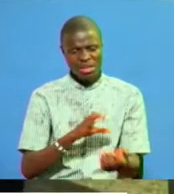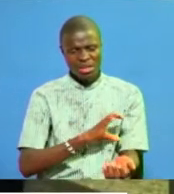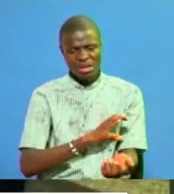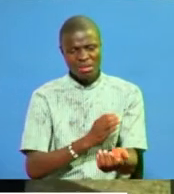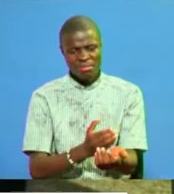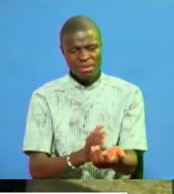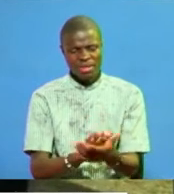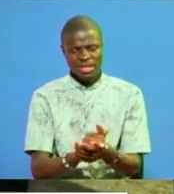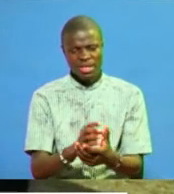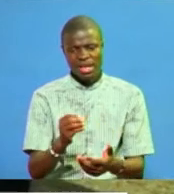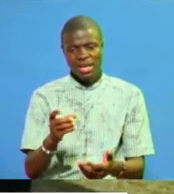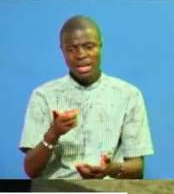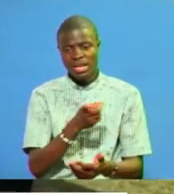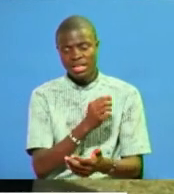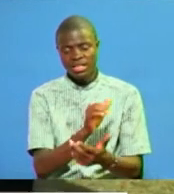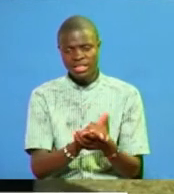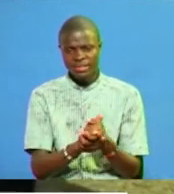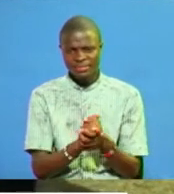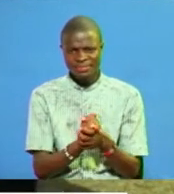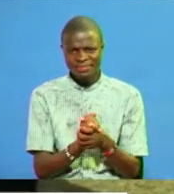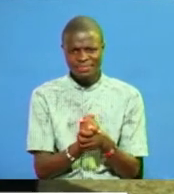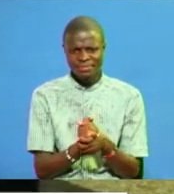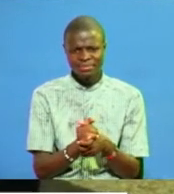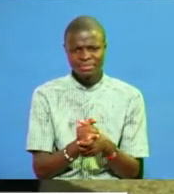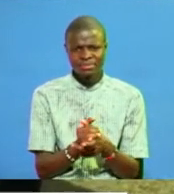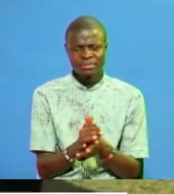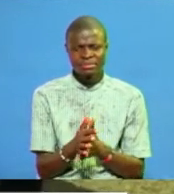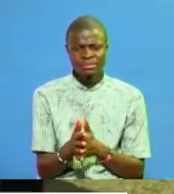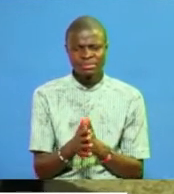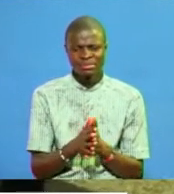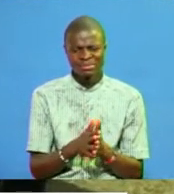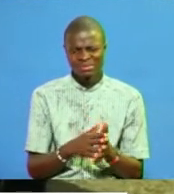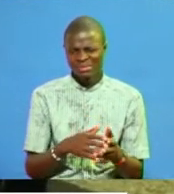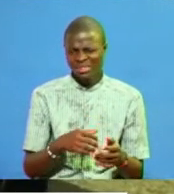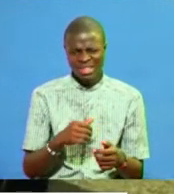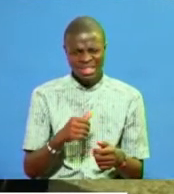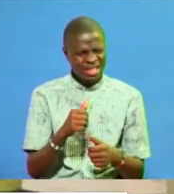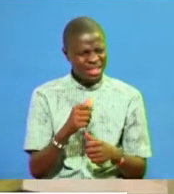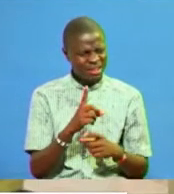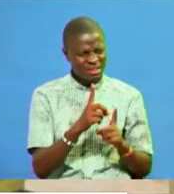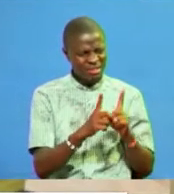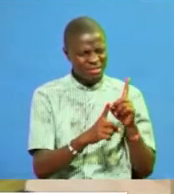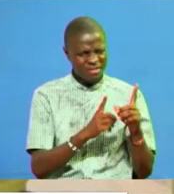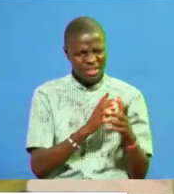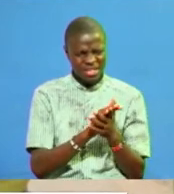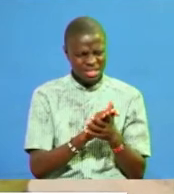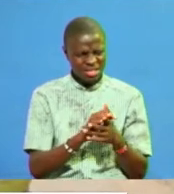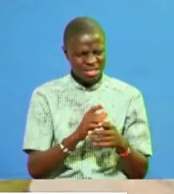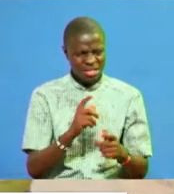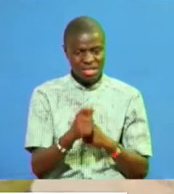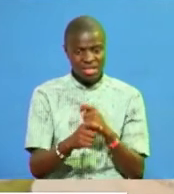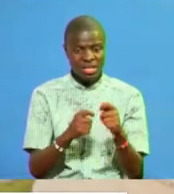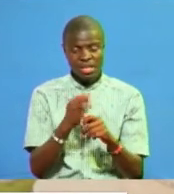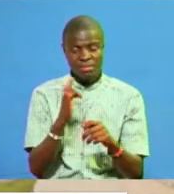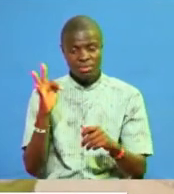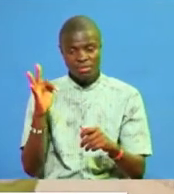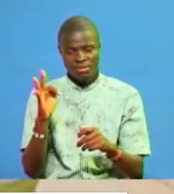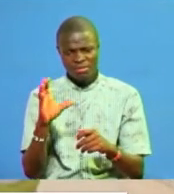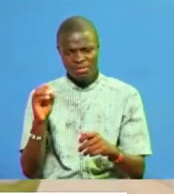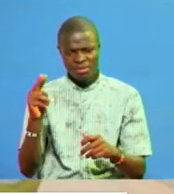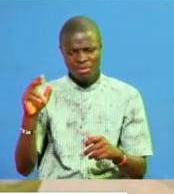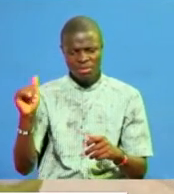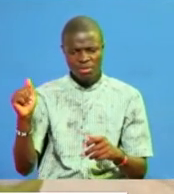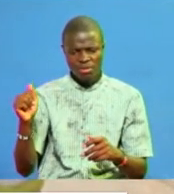in preventing the HIV infection. There are different types of condoms that people are encouraged to